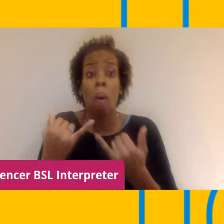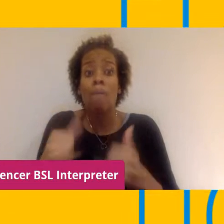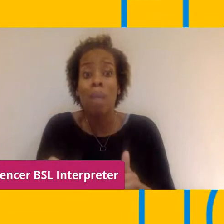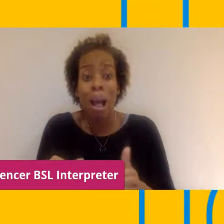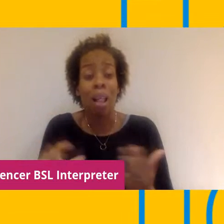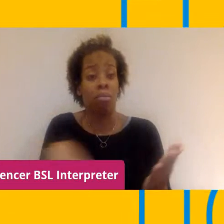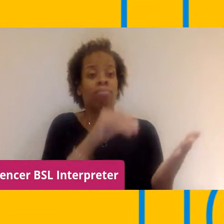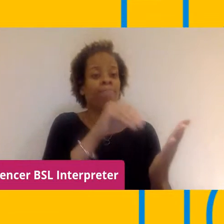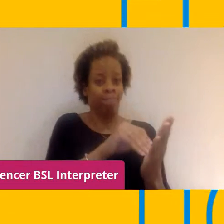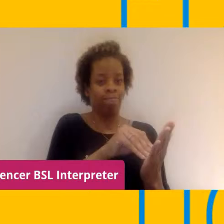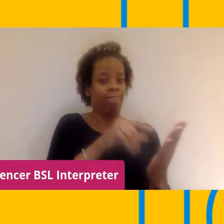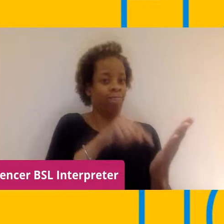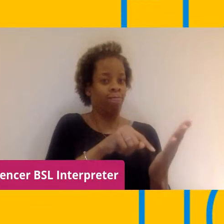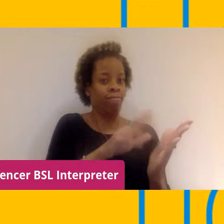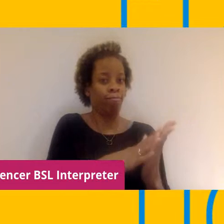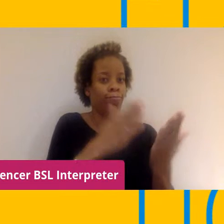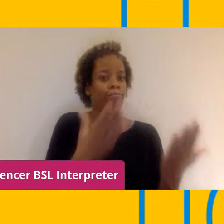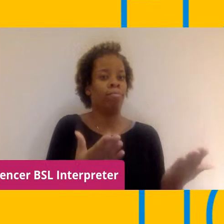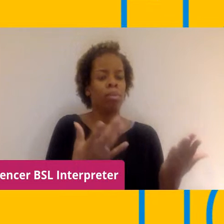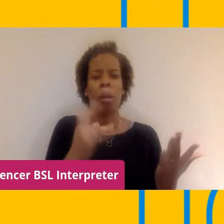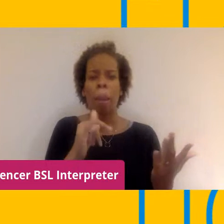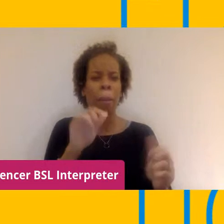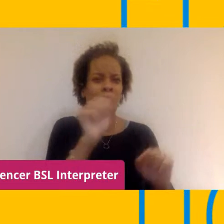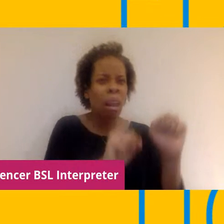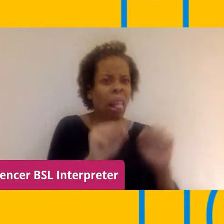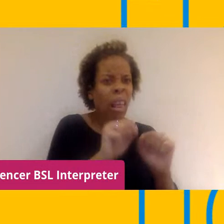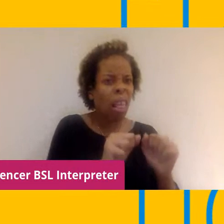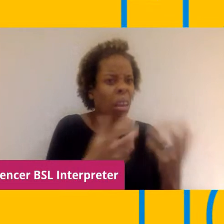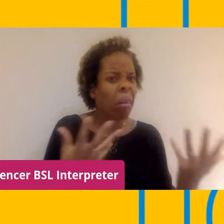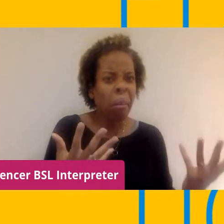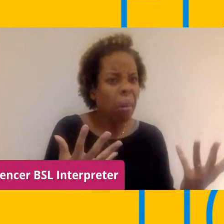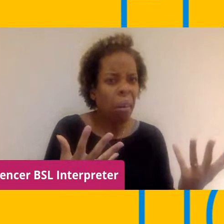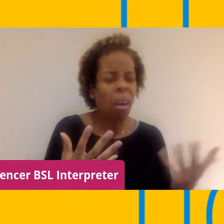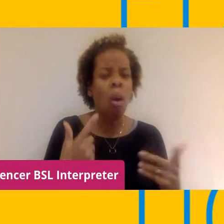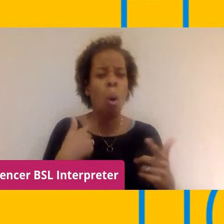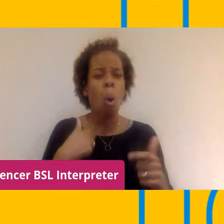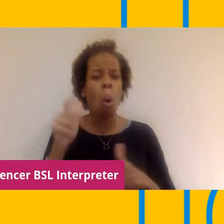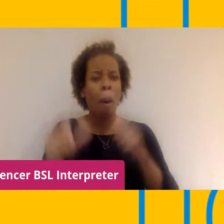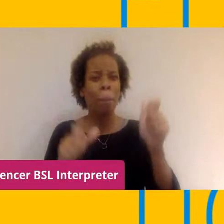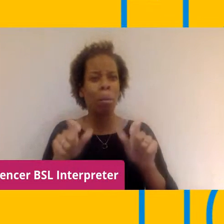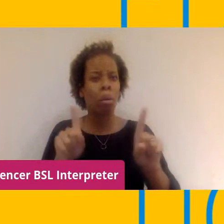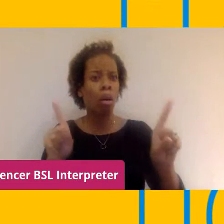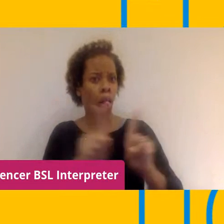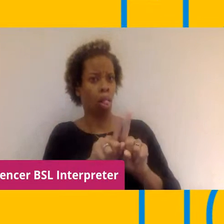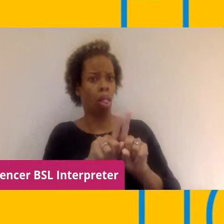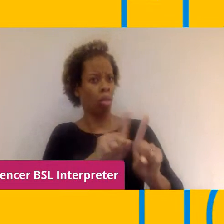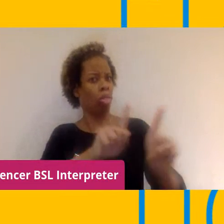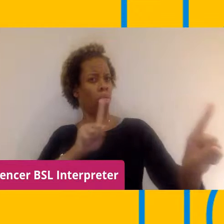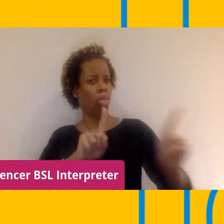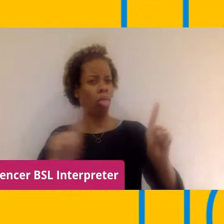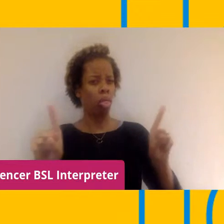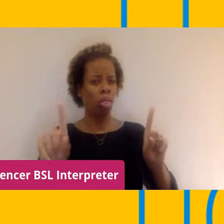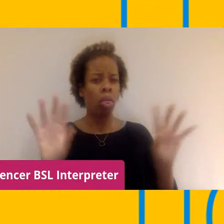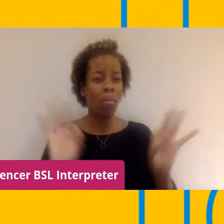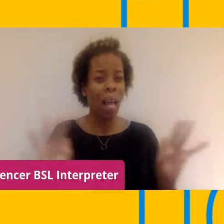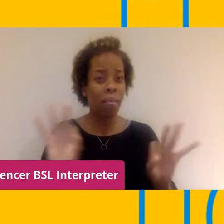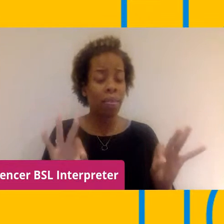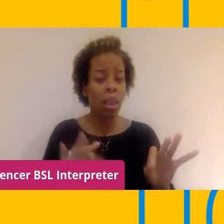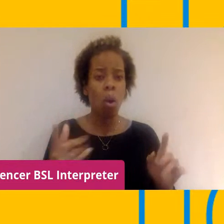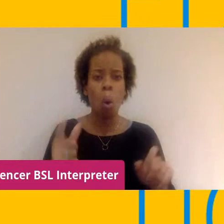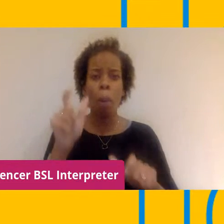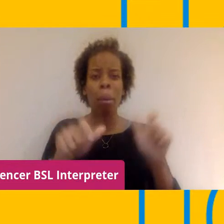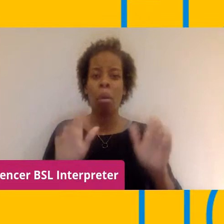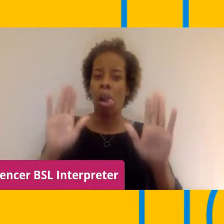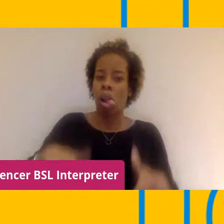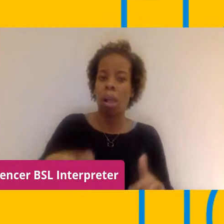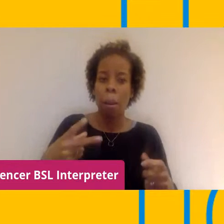in the workplace. So cleaning hasn't been undertaken, people are consistently not social distancing and or wearing masks,